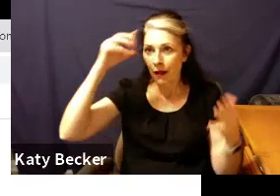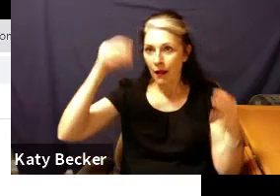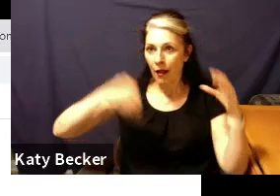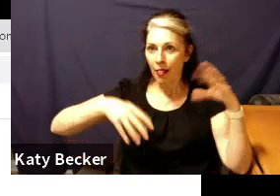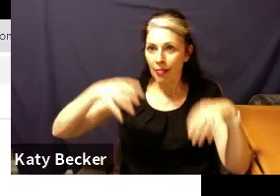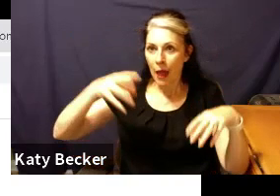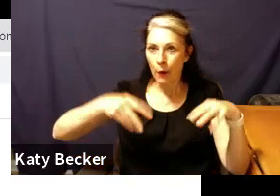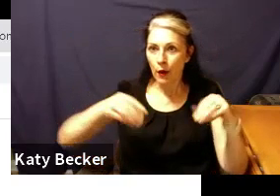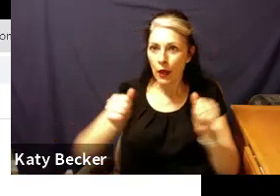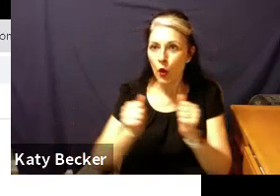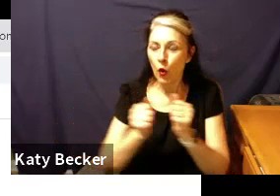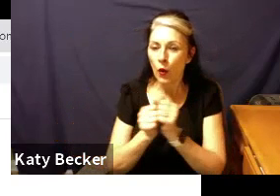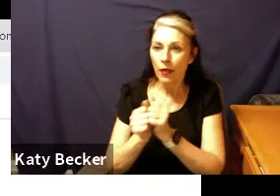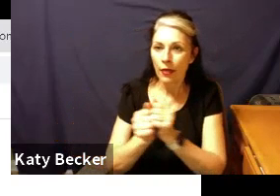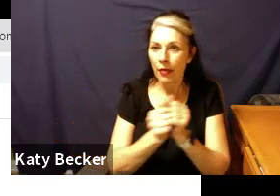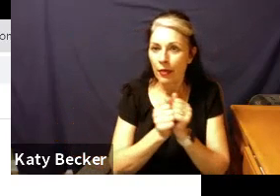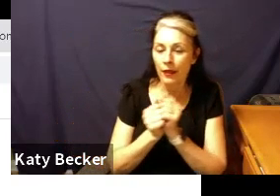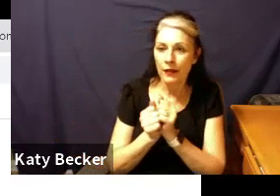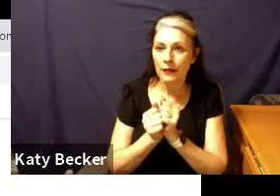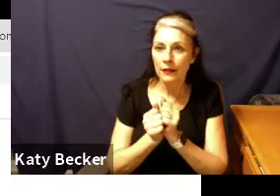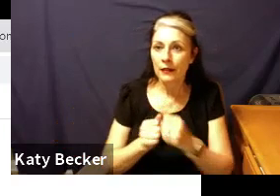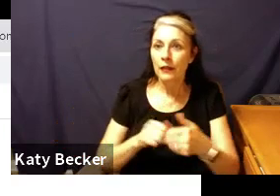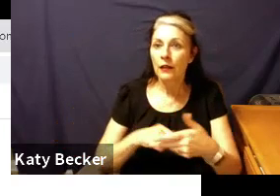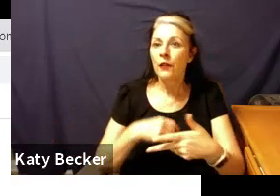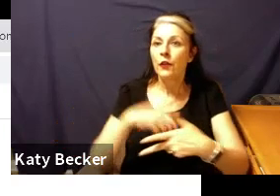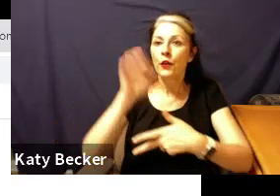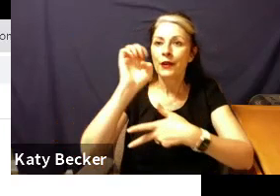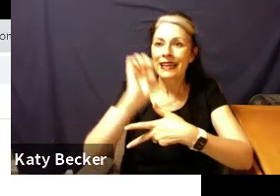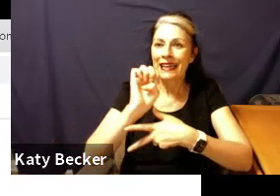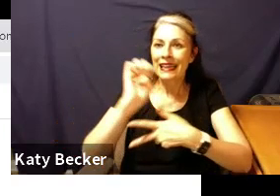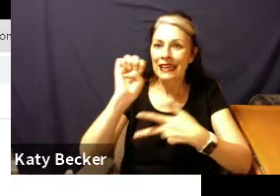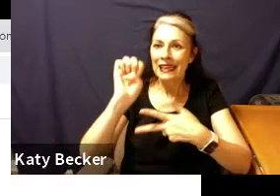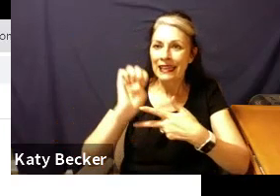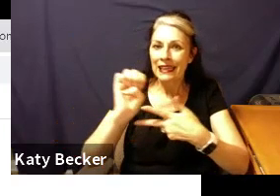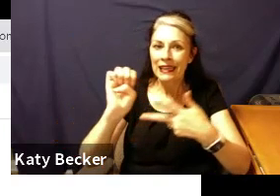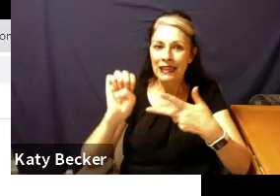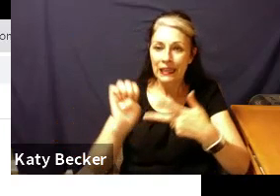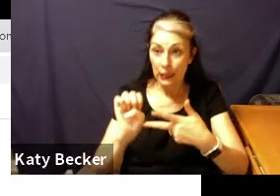other. This is known as the 3 E's within RUSD.